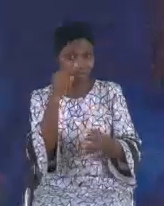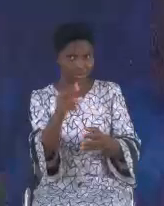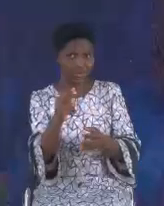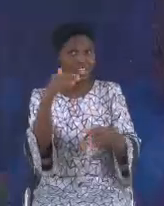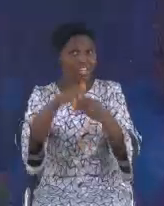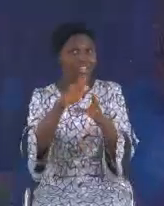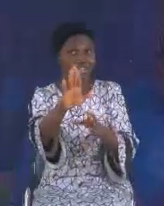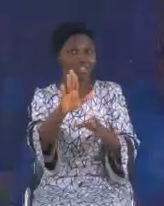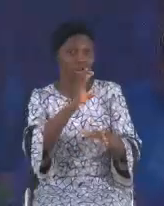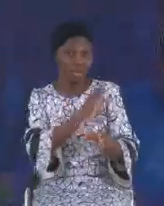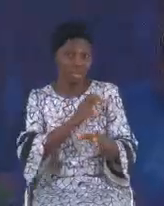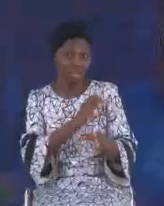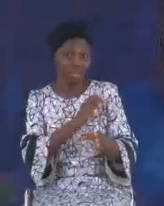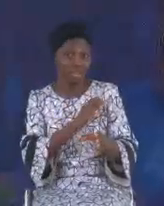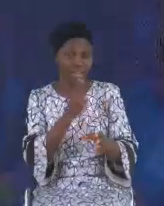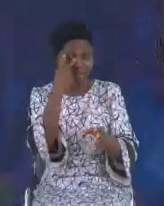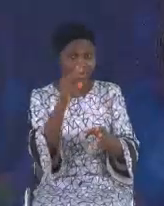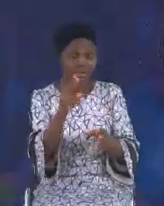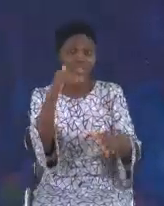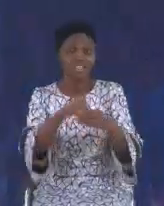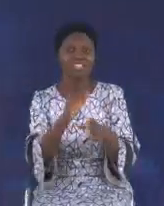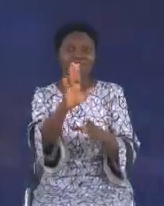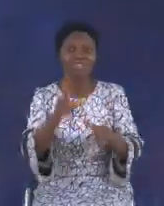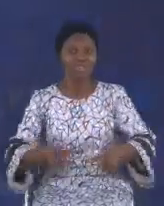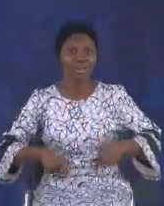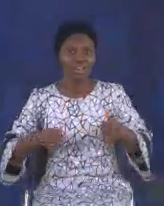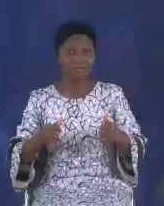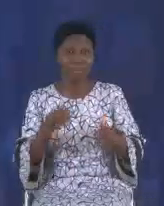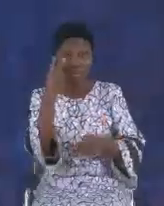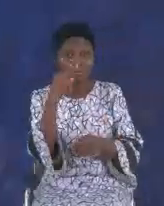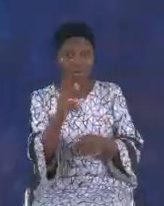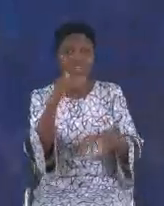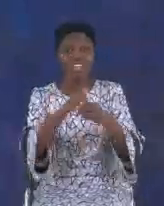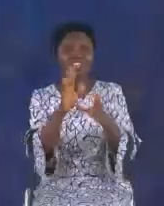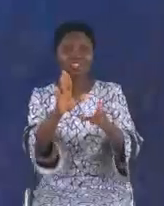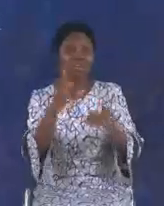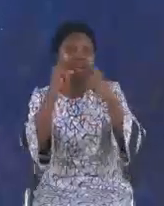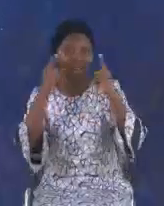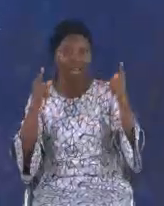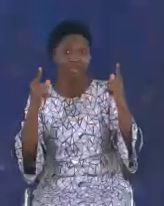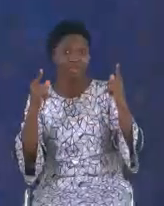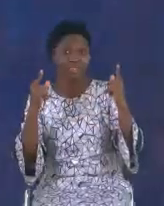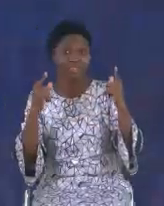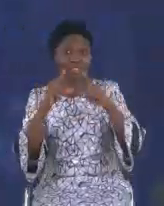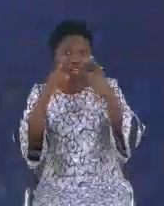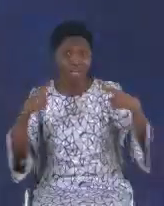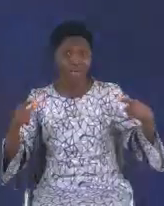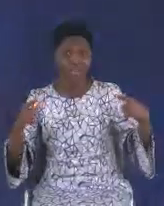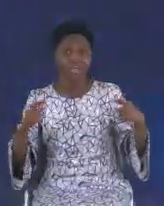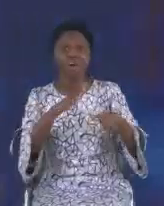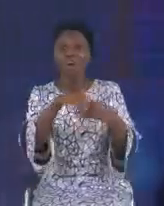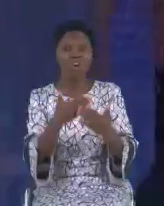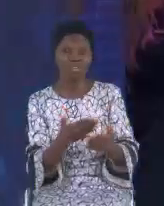your character, behold in your life, behold in your language. All things